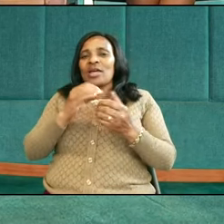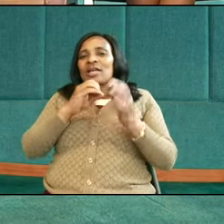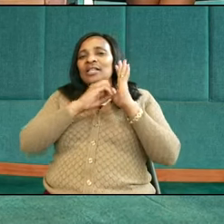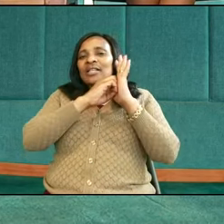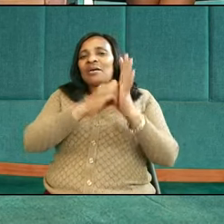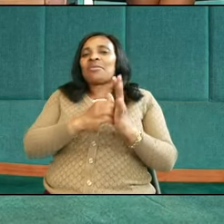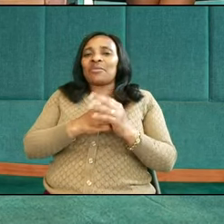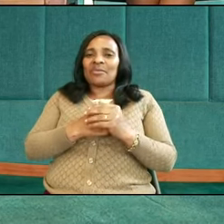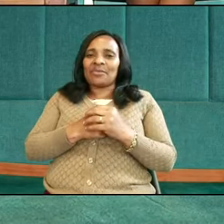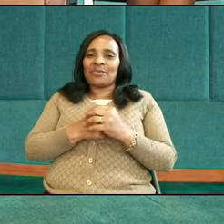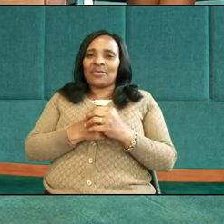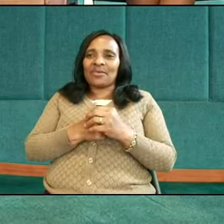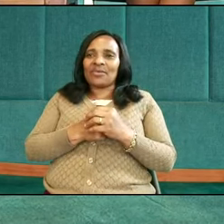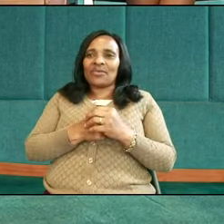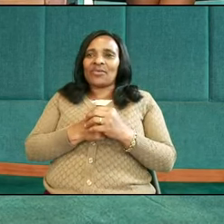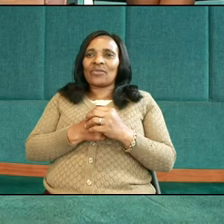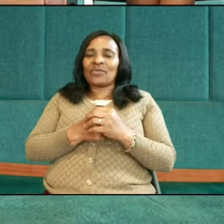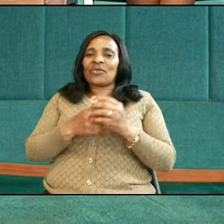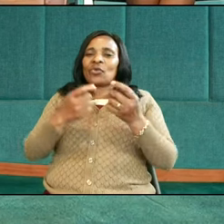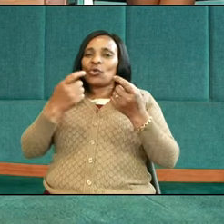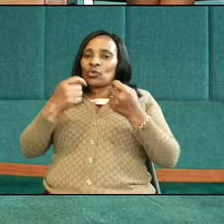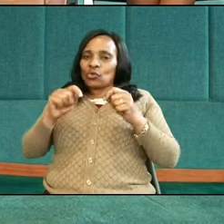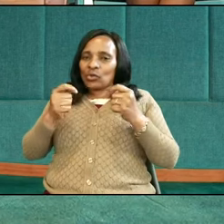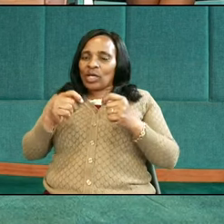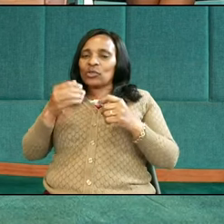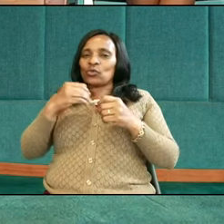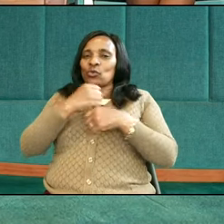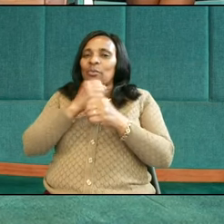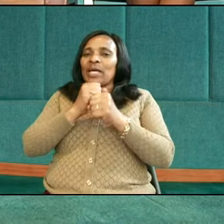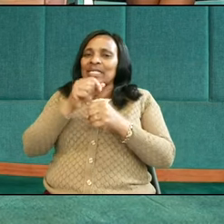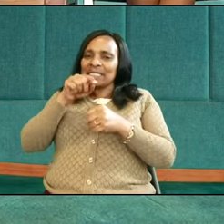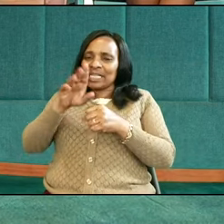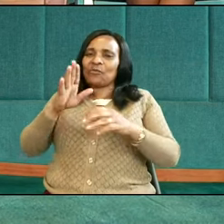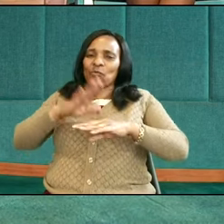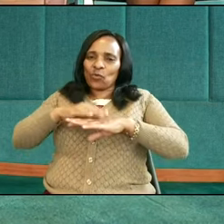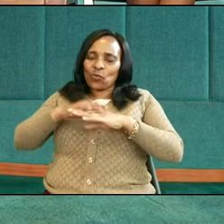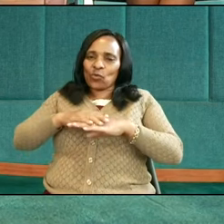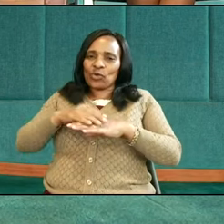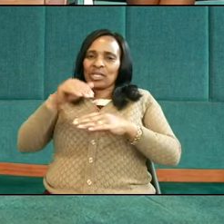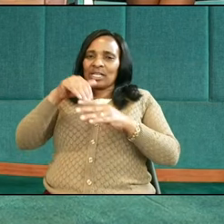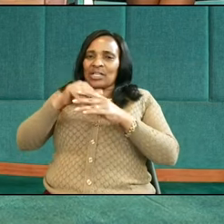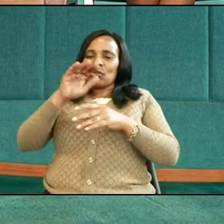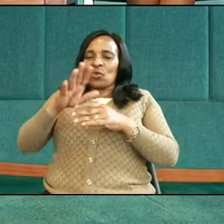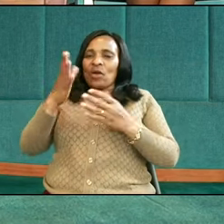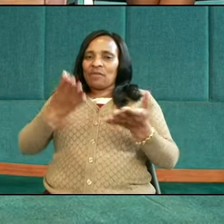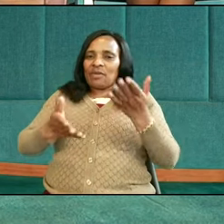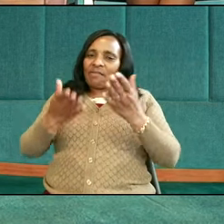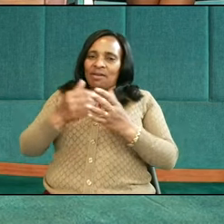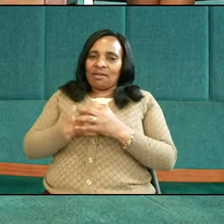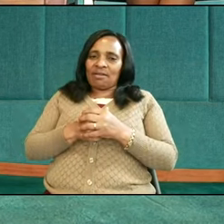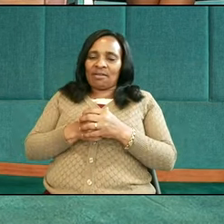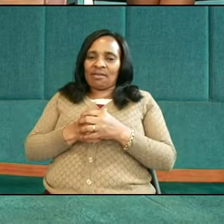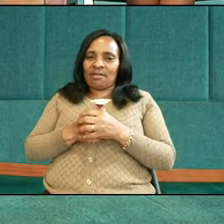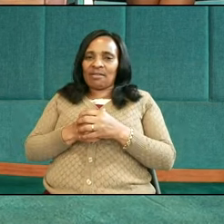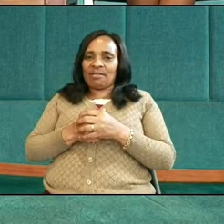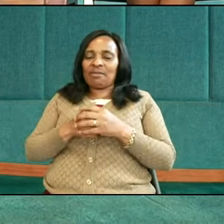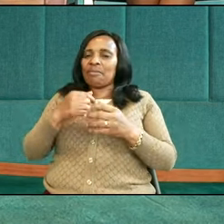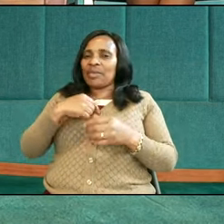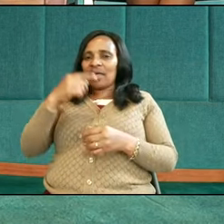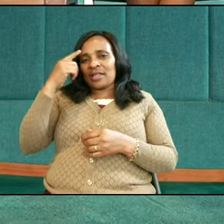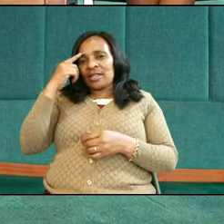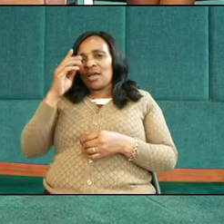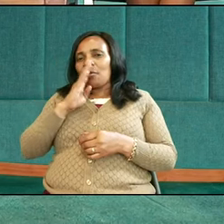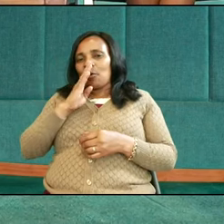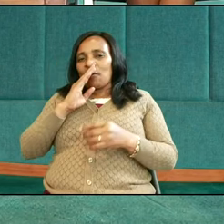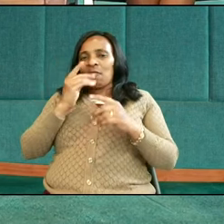him beeping. He's trying to giraffe onto your paper. What do you do? So, I think I'll borrow